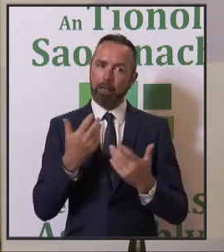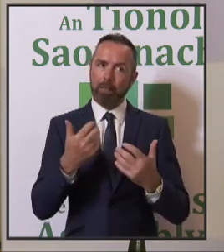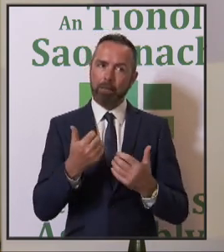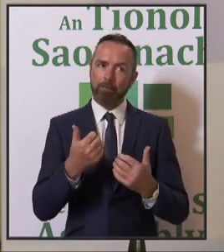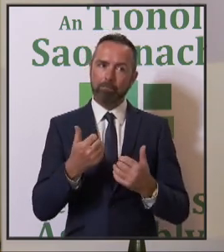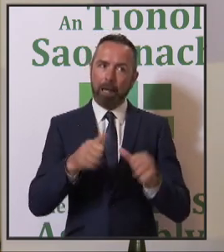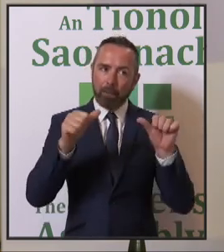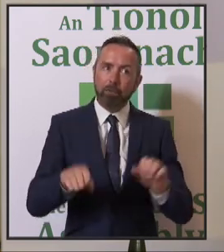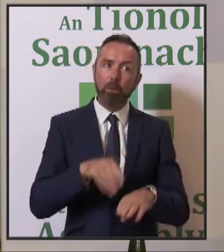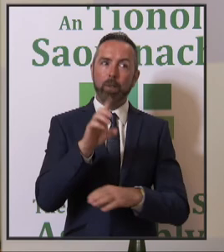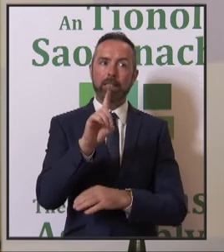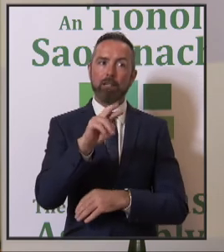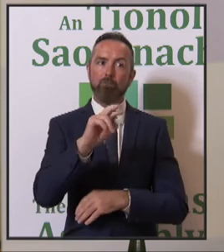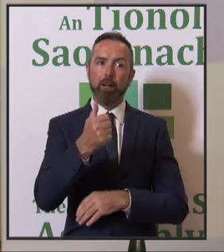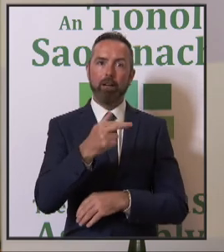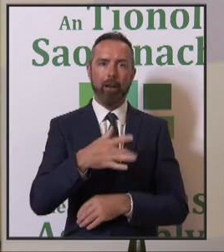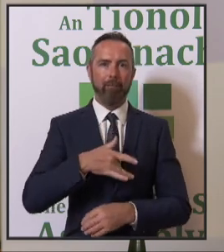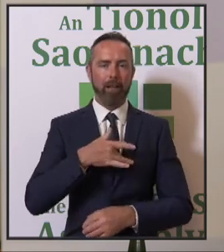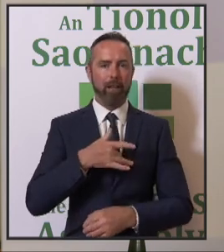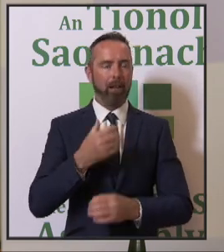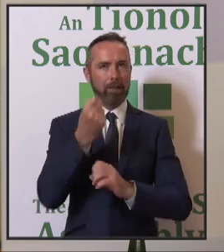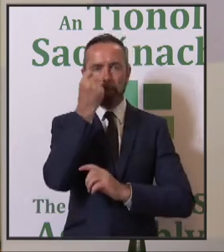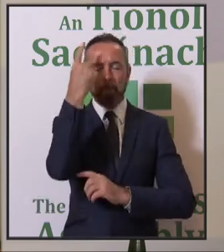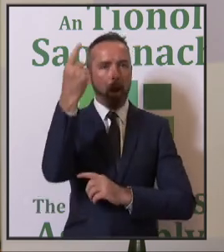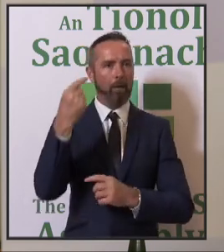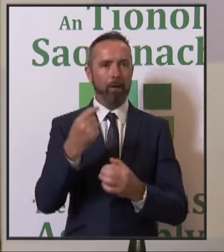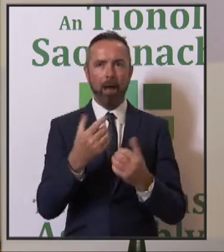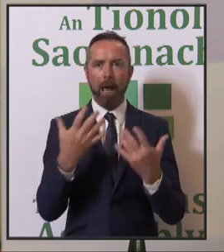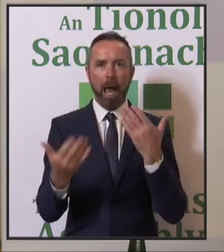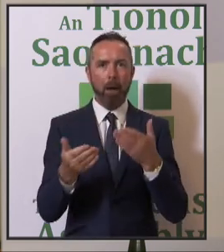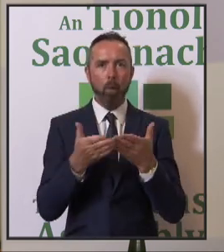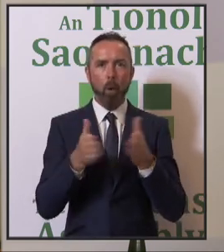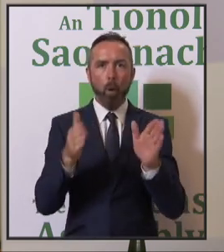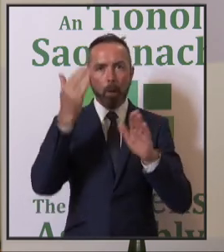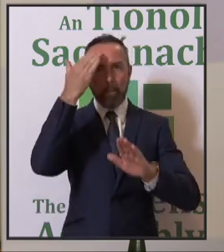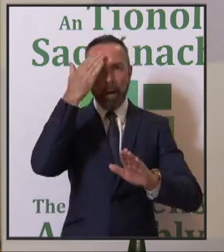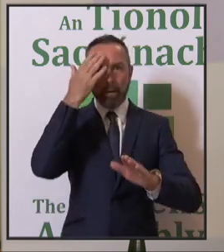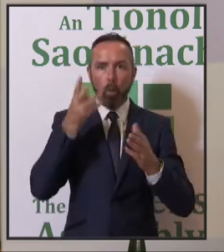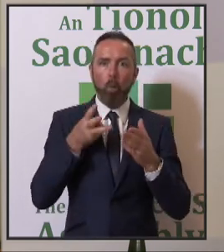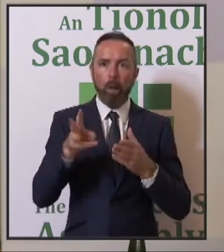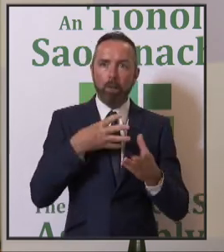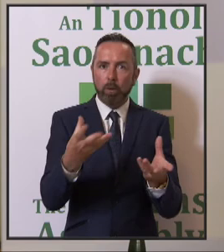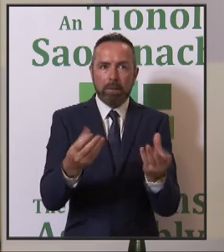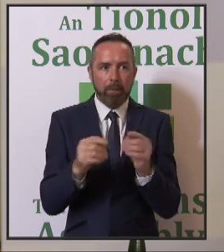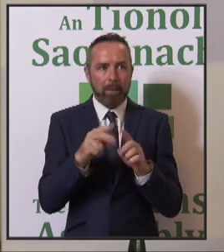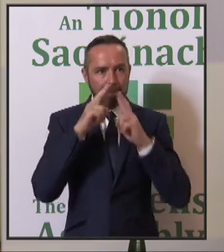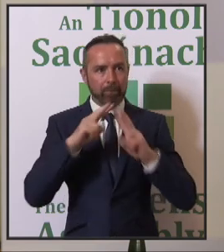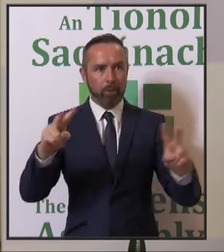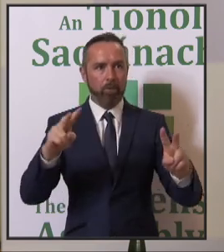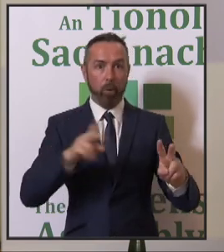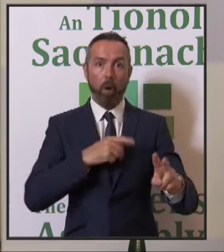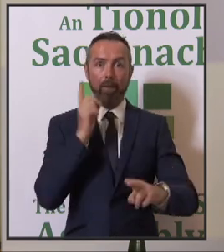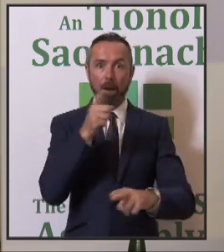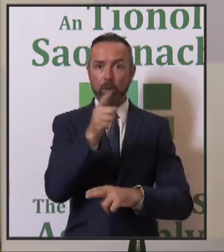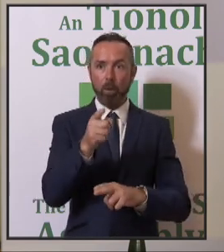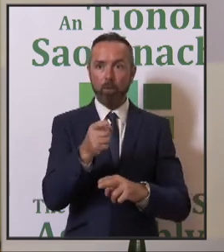found the process incredibly inspiring in how open-minded all of the citizens were when they came in. So I would really advise people to come in with